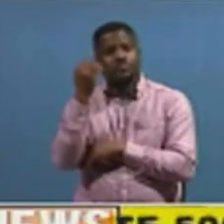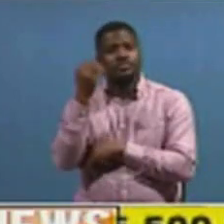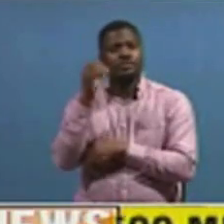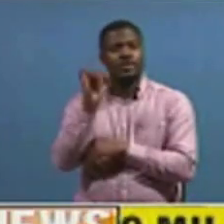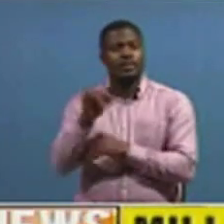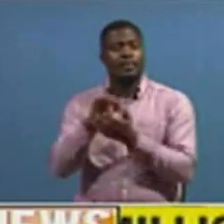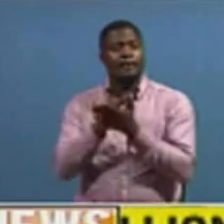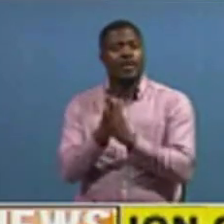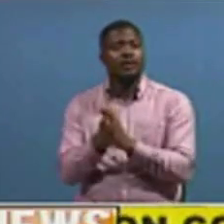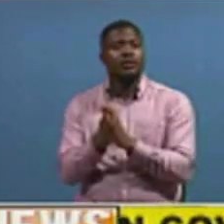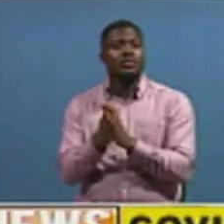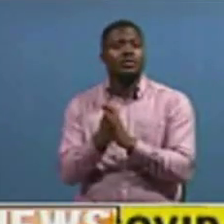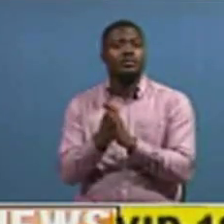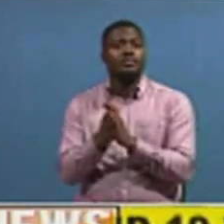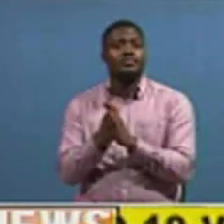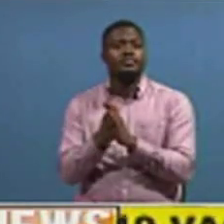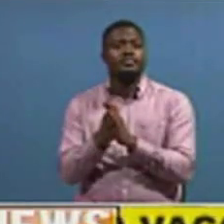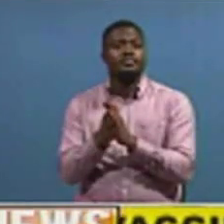which has become